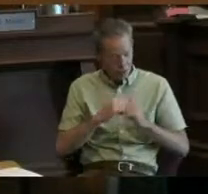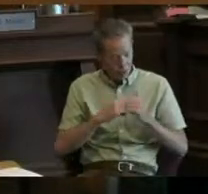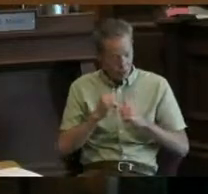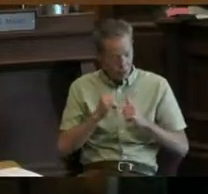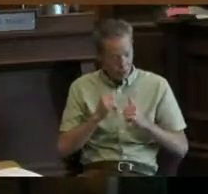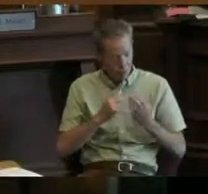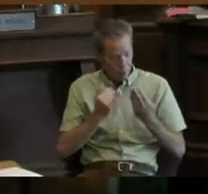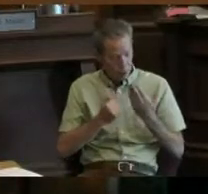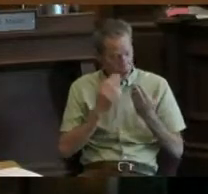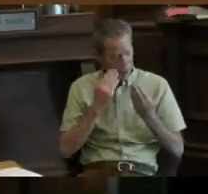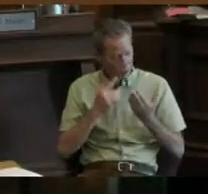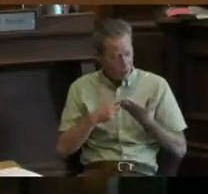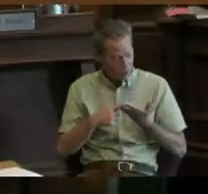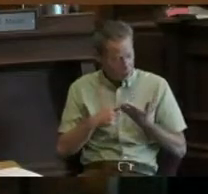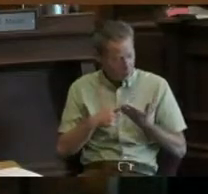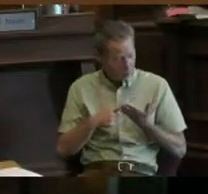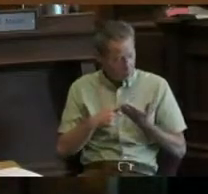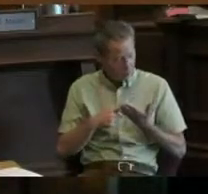been talk about